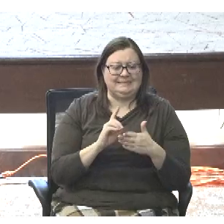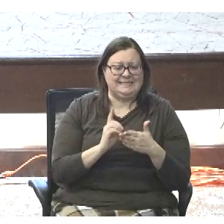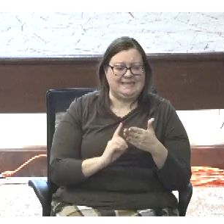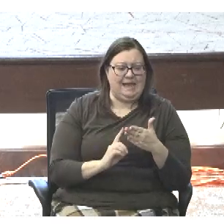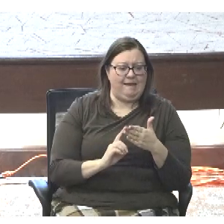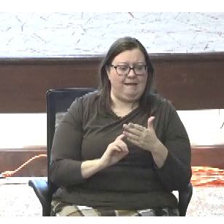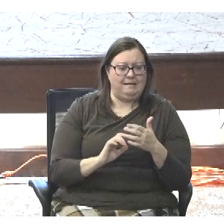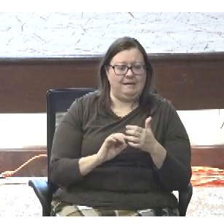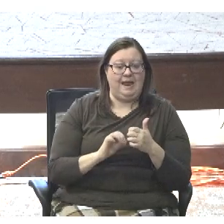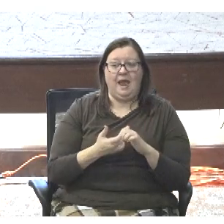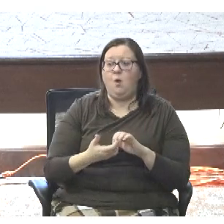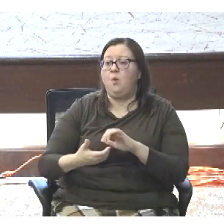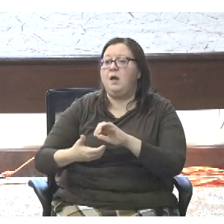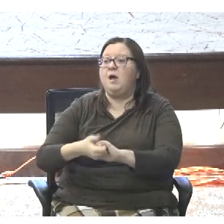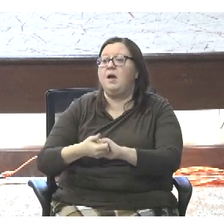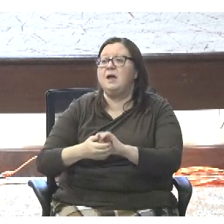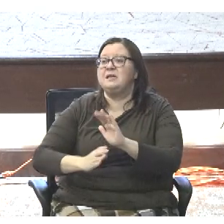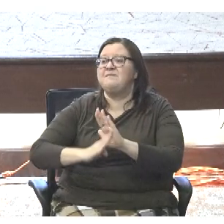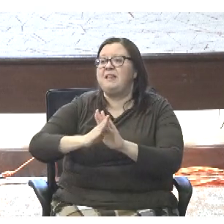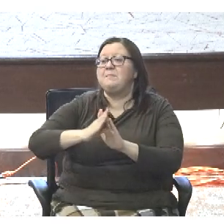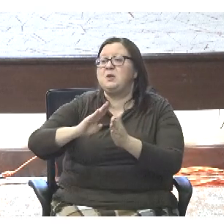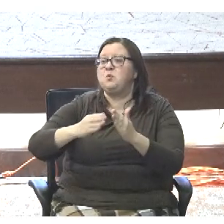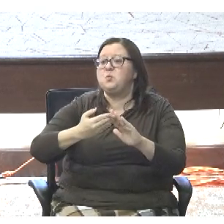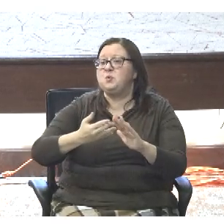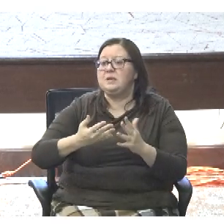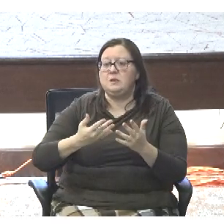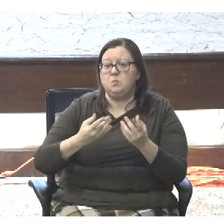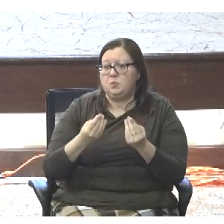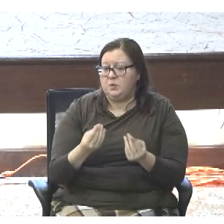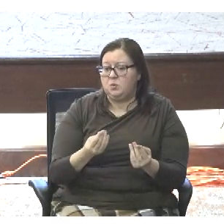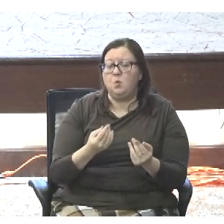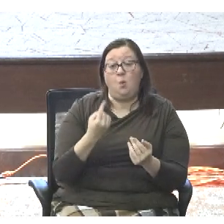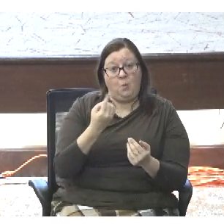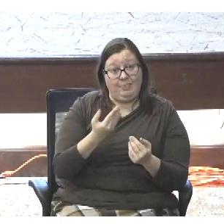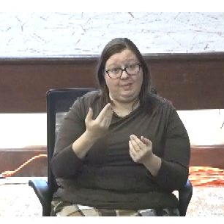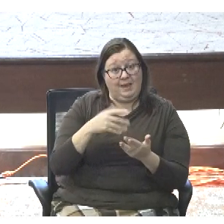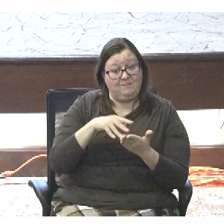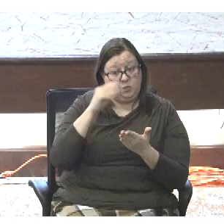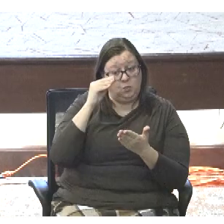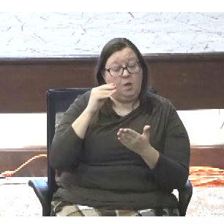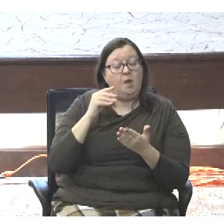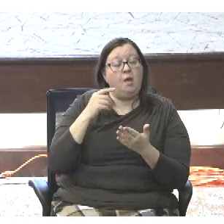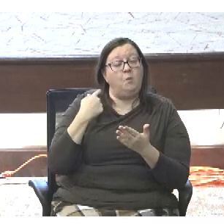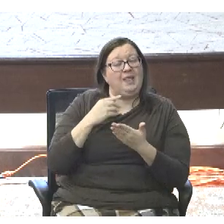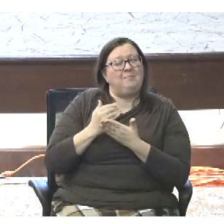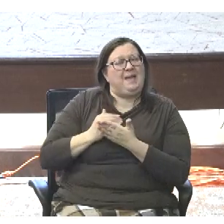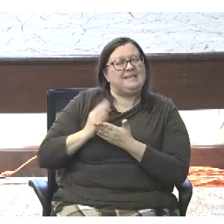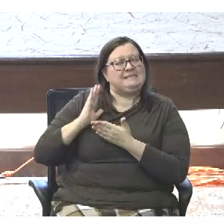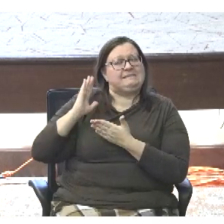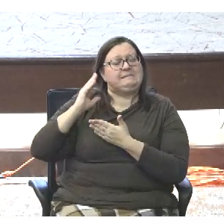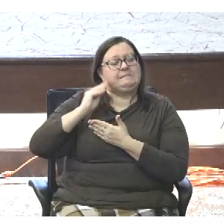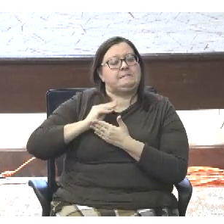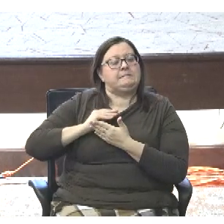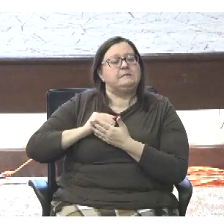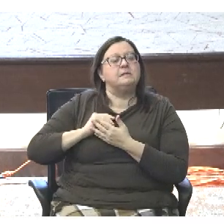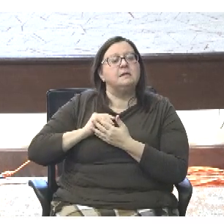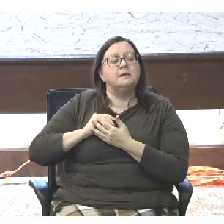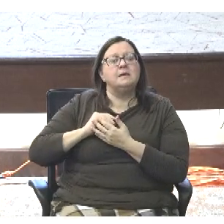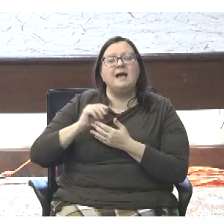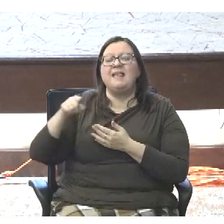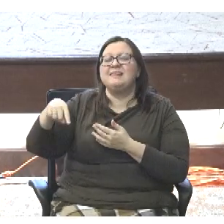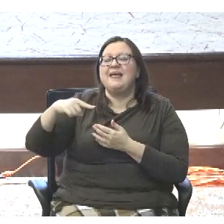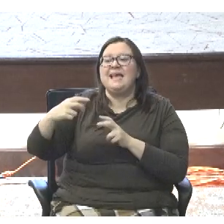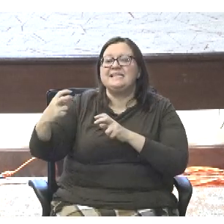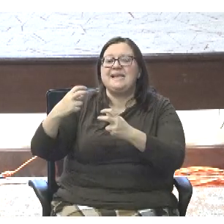local development community? One thing that we knew that we had to do, learning from the lessons past, is we had to get stakeholder